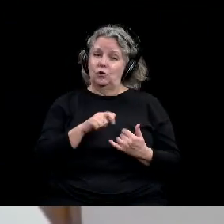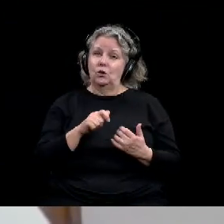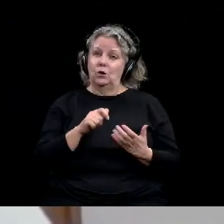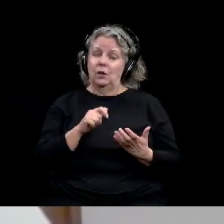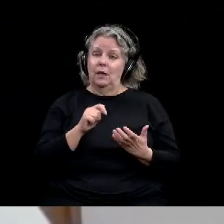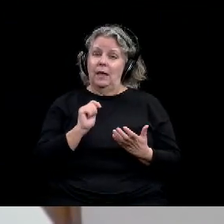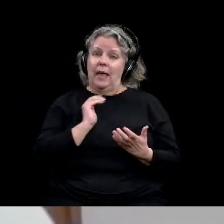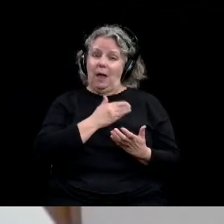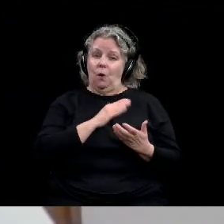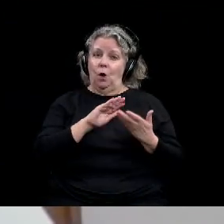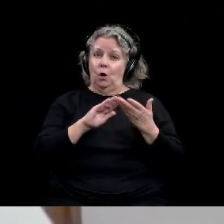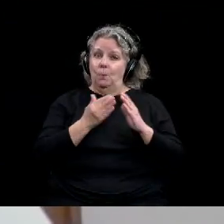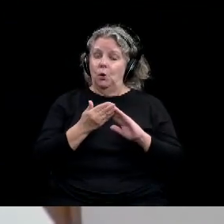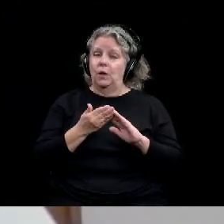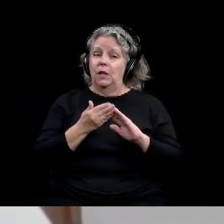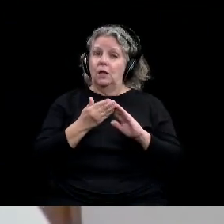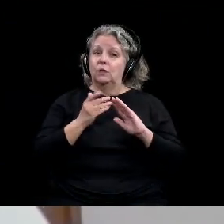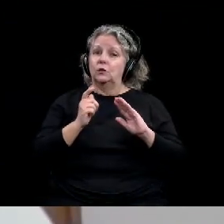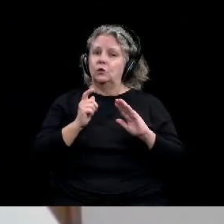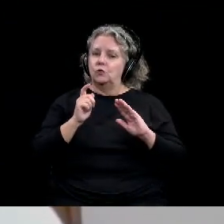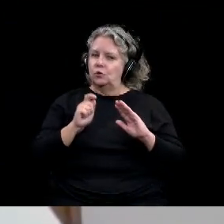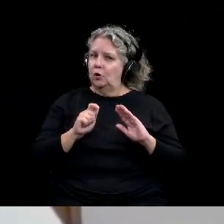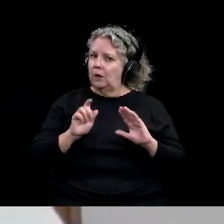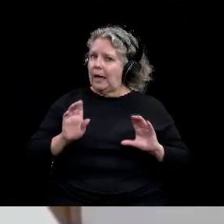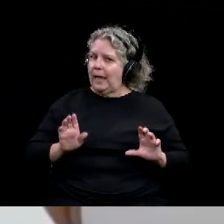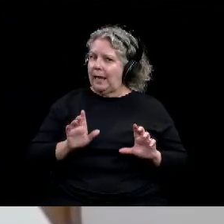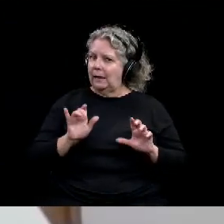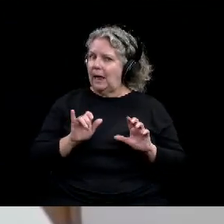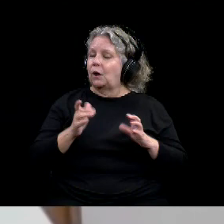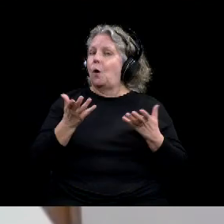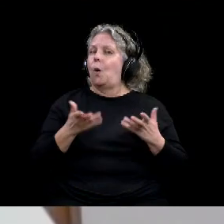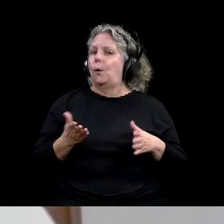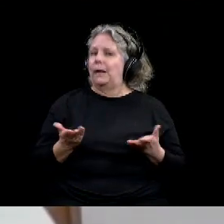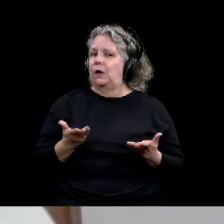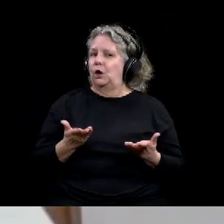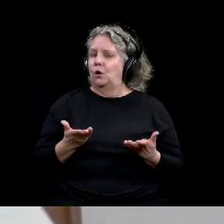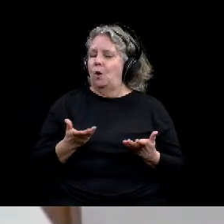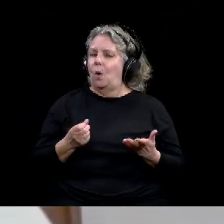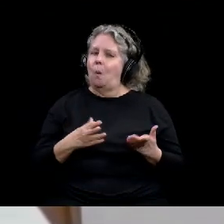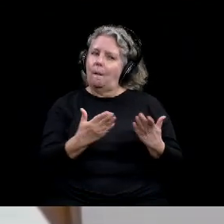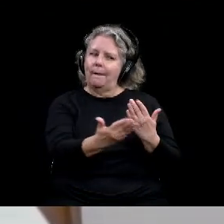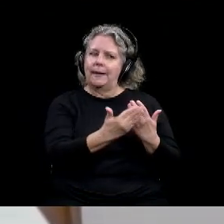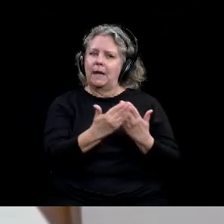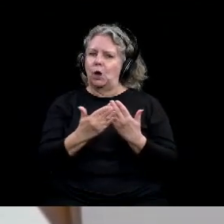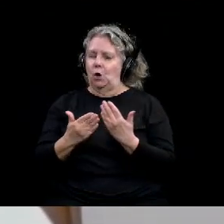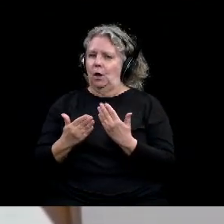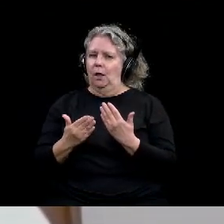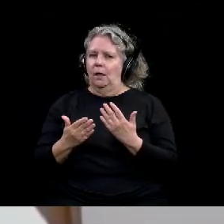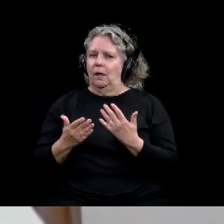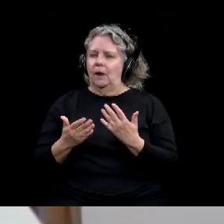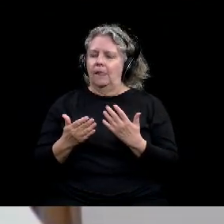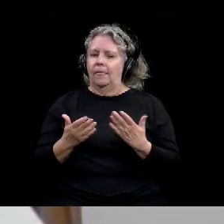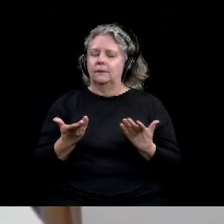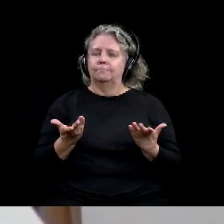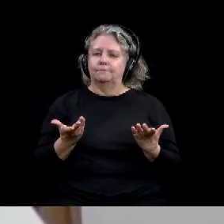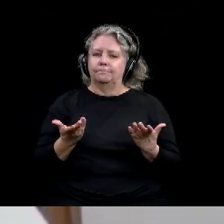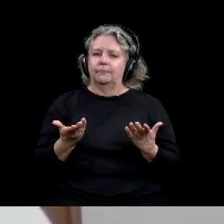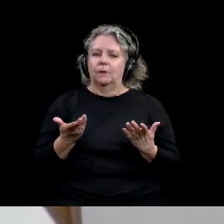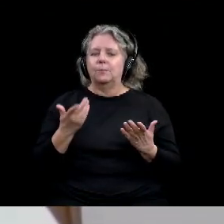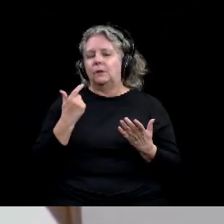us, or it is at least knocking on our door. It's imminent within days to weeks, which again means